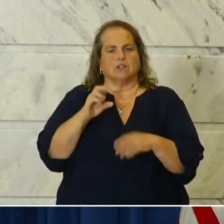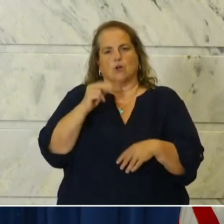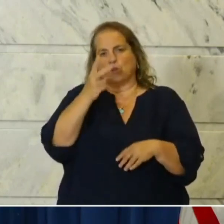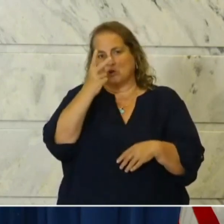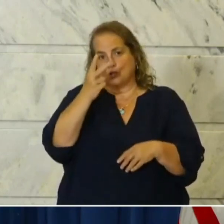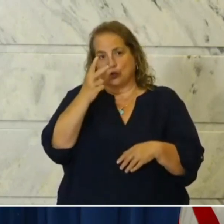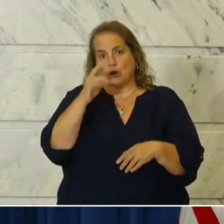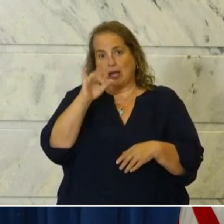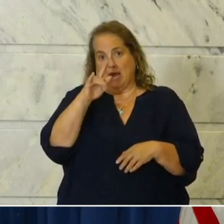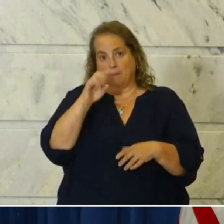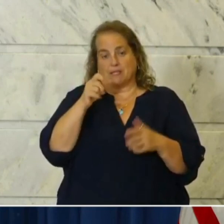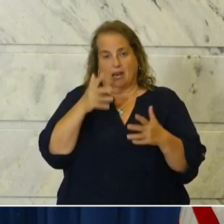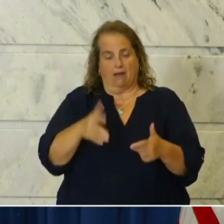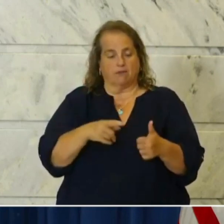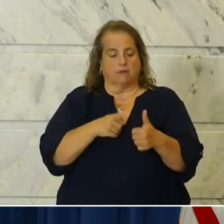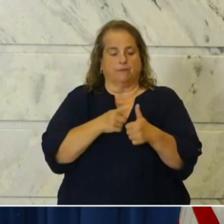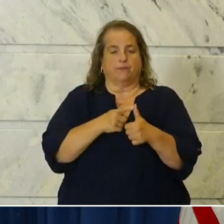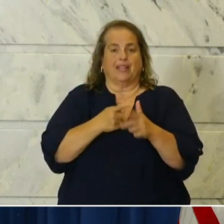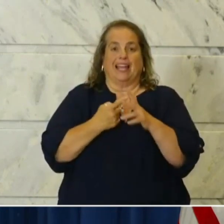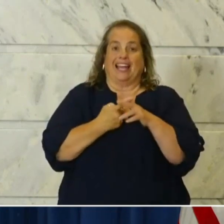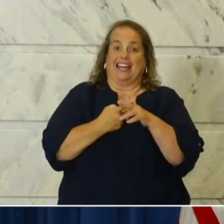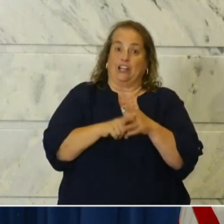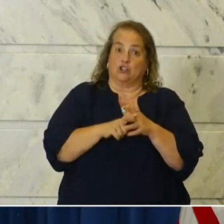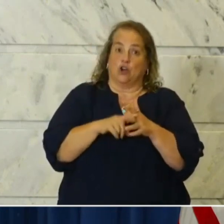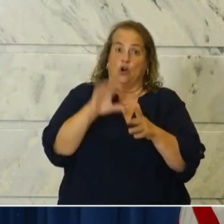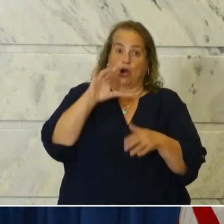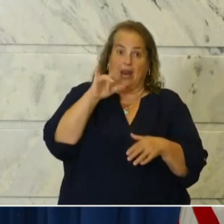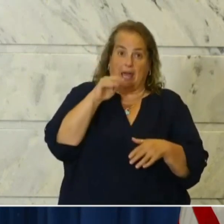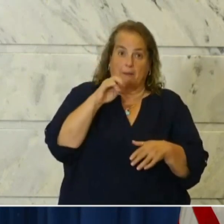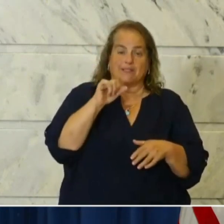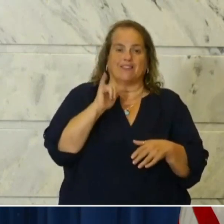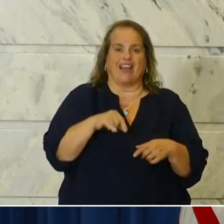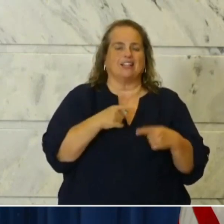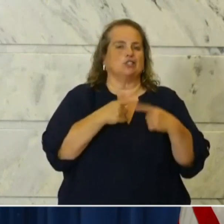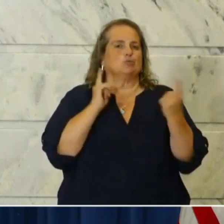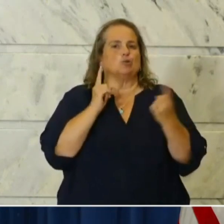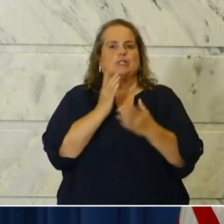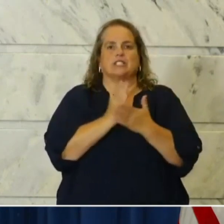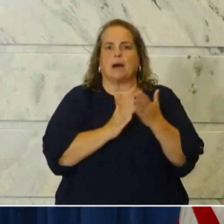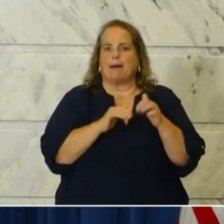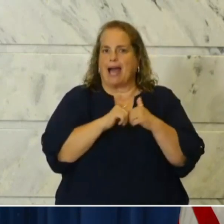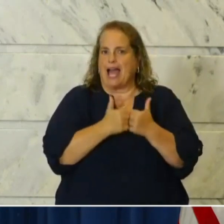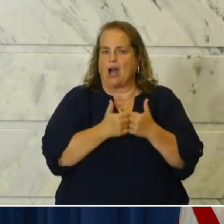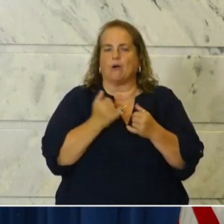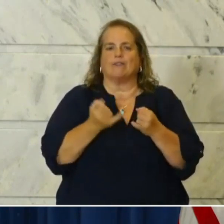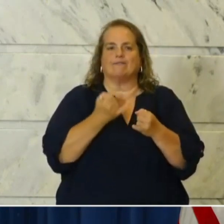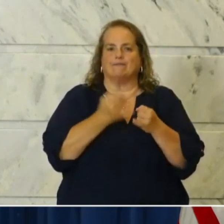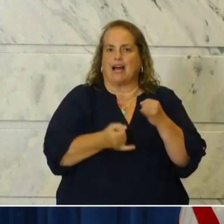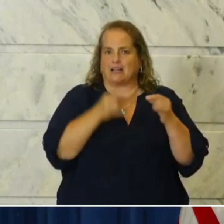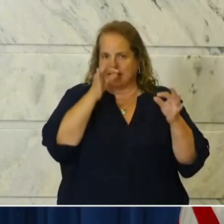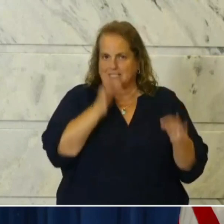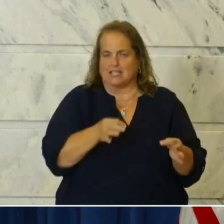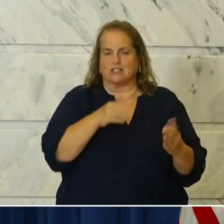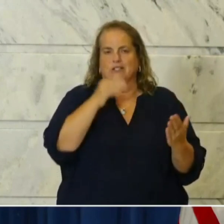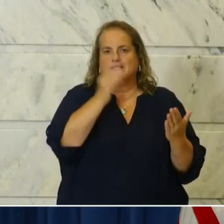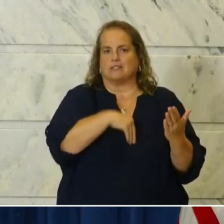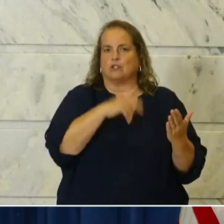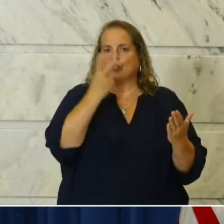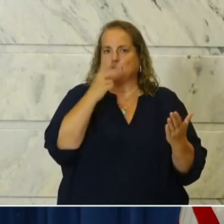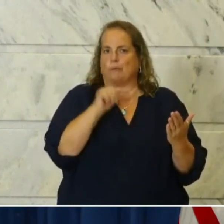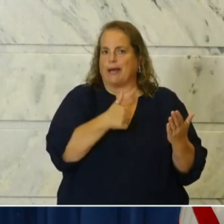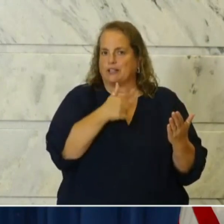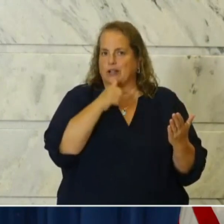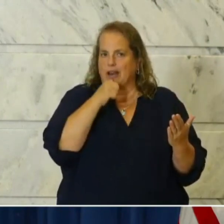that are left out there. One is initial claims that are disputed in some way and that take a final decision. And we talked that there